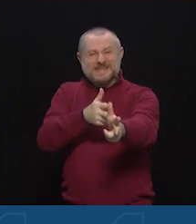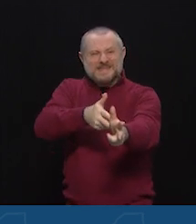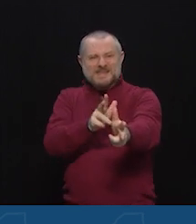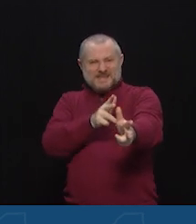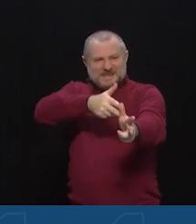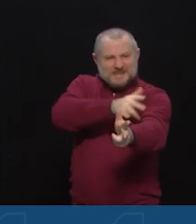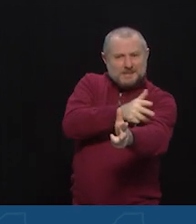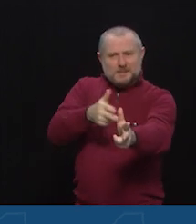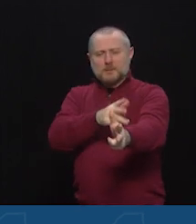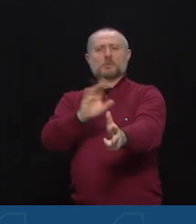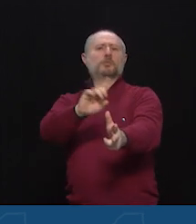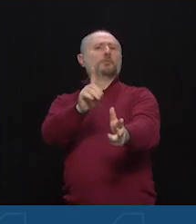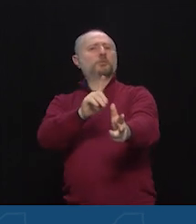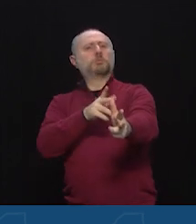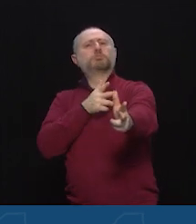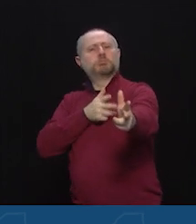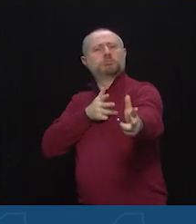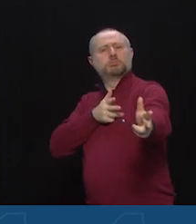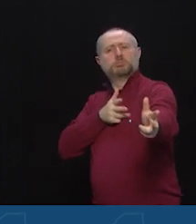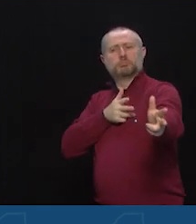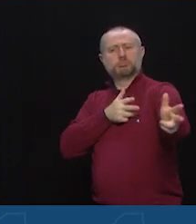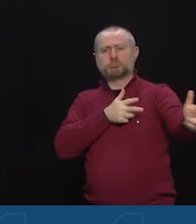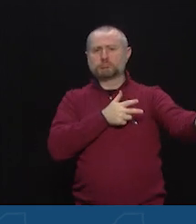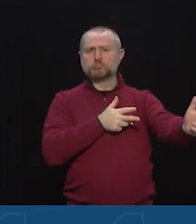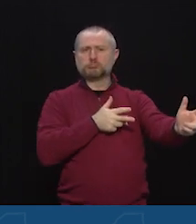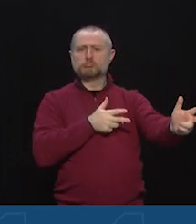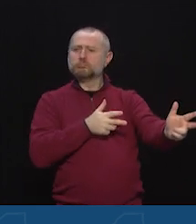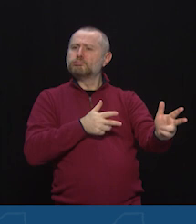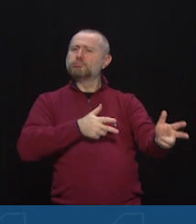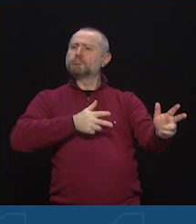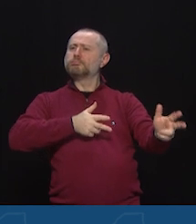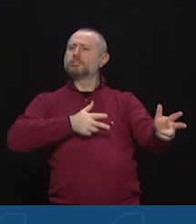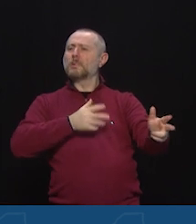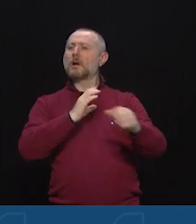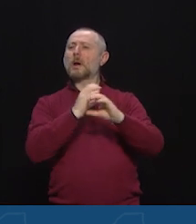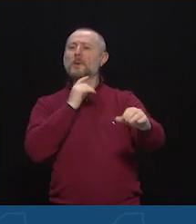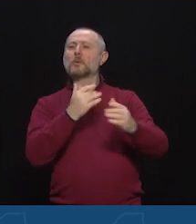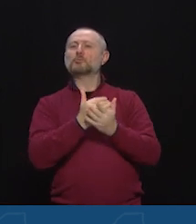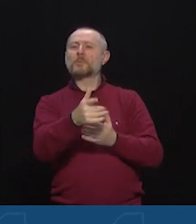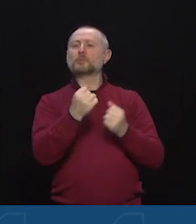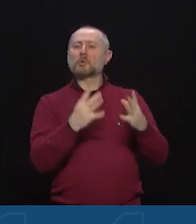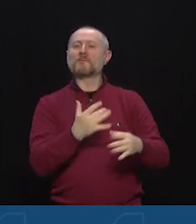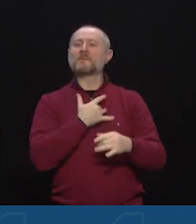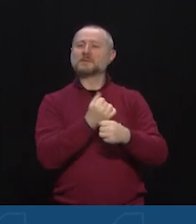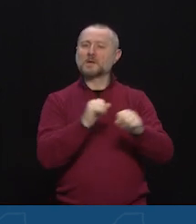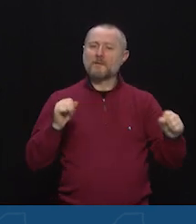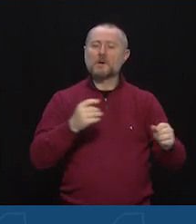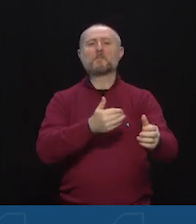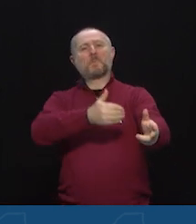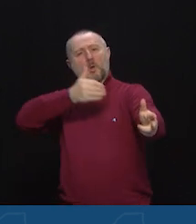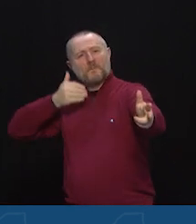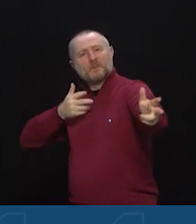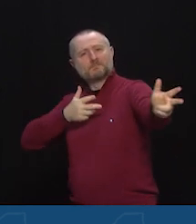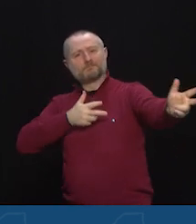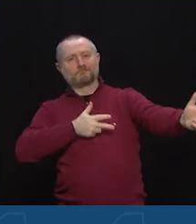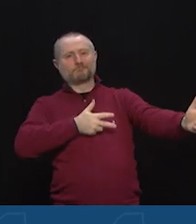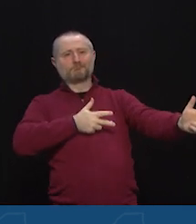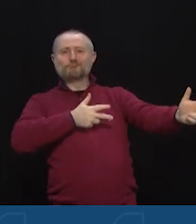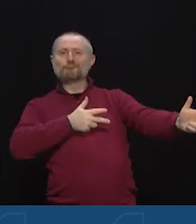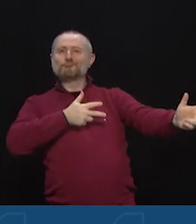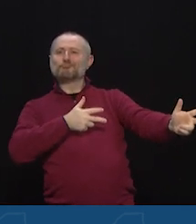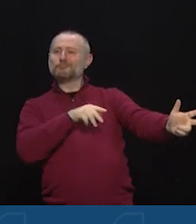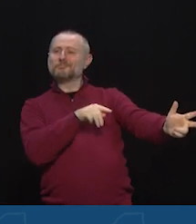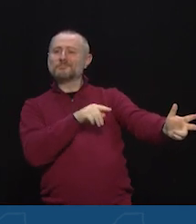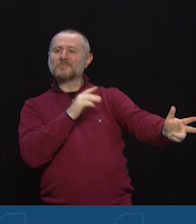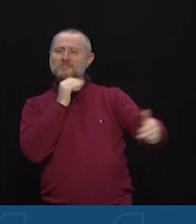It keeps the plow operator safe, keeps you and your vehicle safe. Again, please, everybody stay safe.